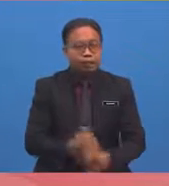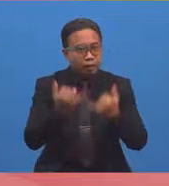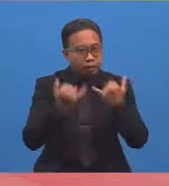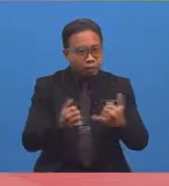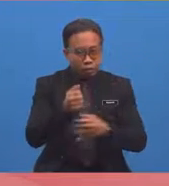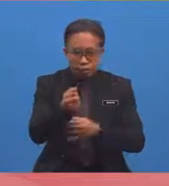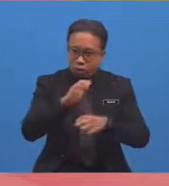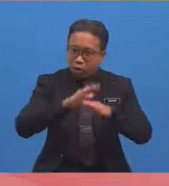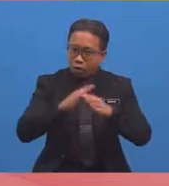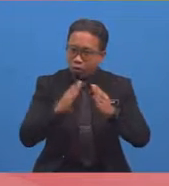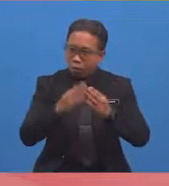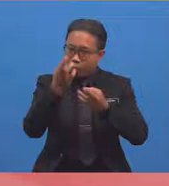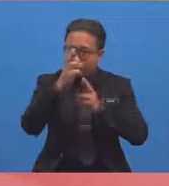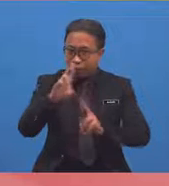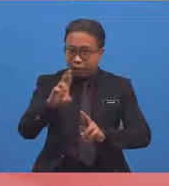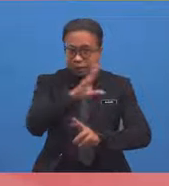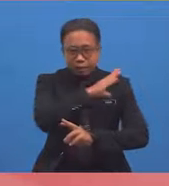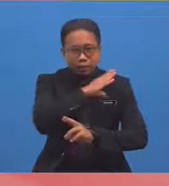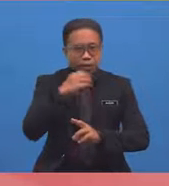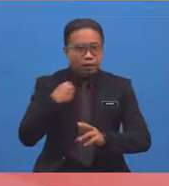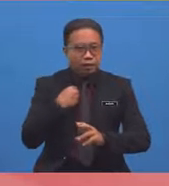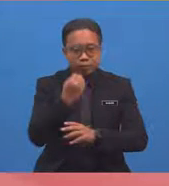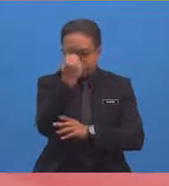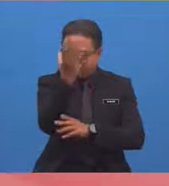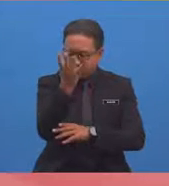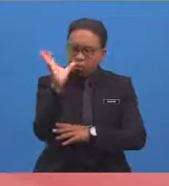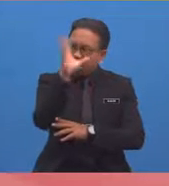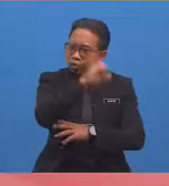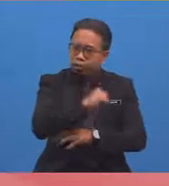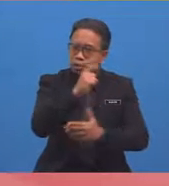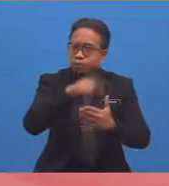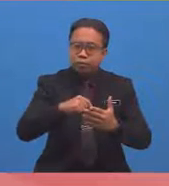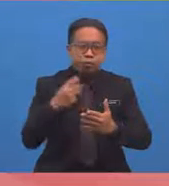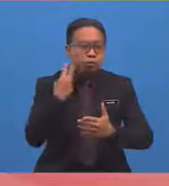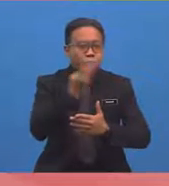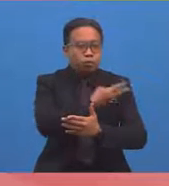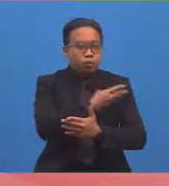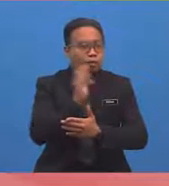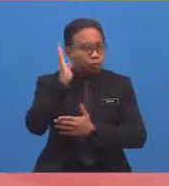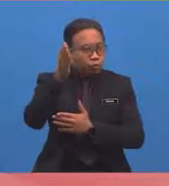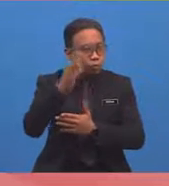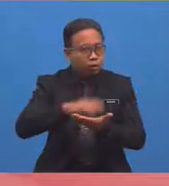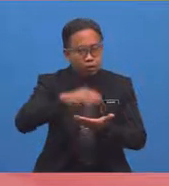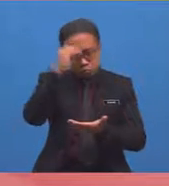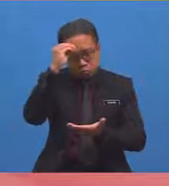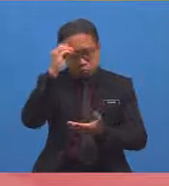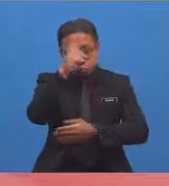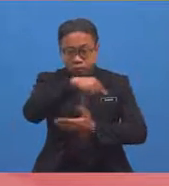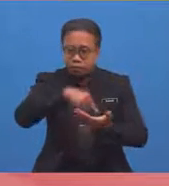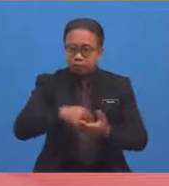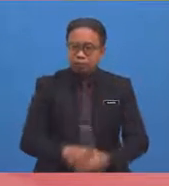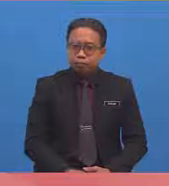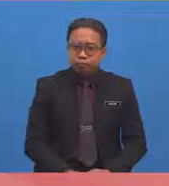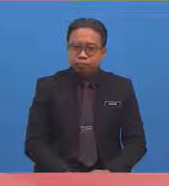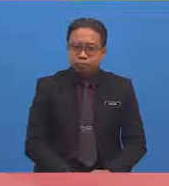that you're at home, ready and excited, can you please guess what will we be learning today? Will it be something that you know